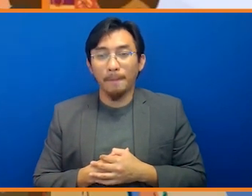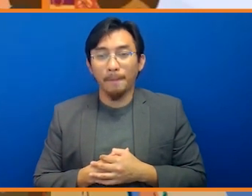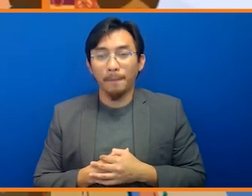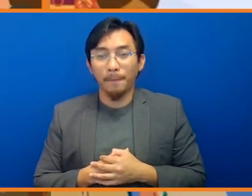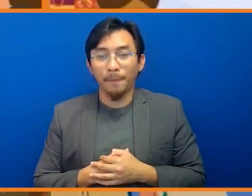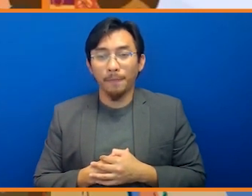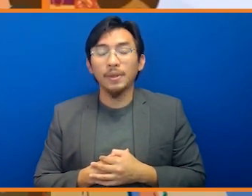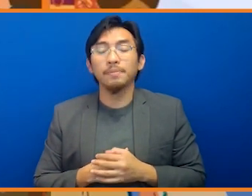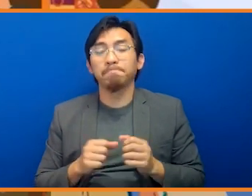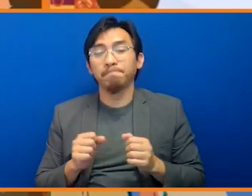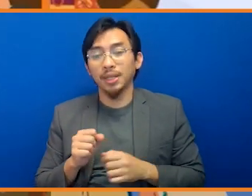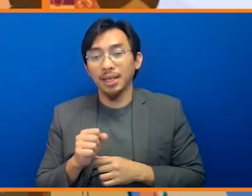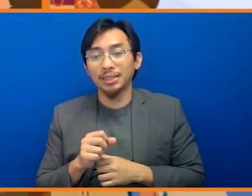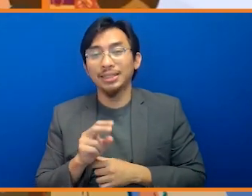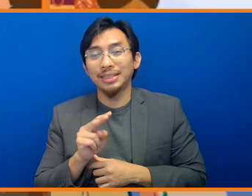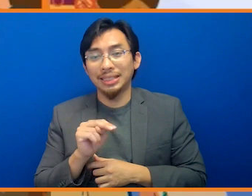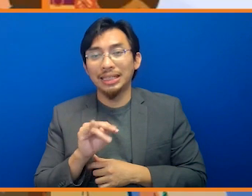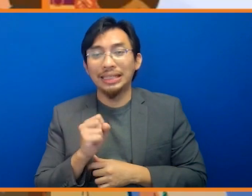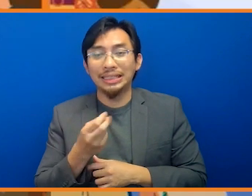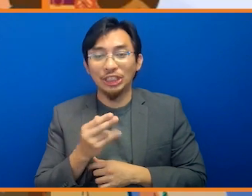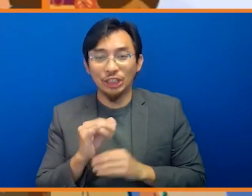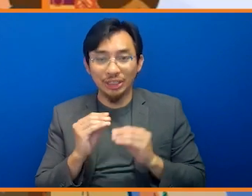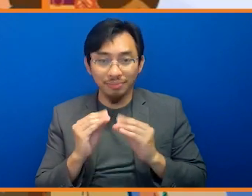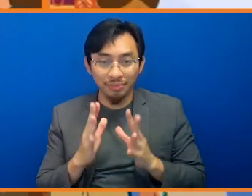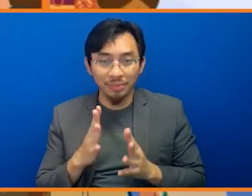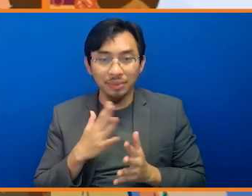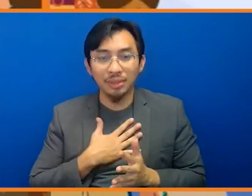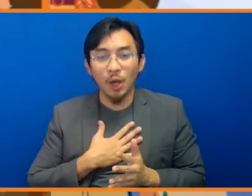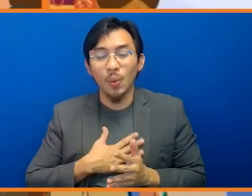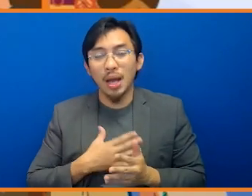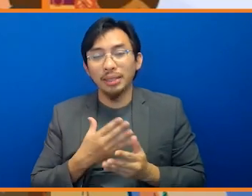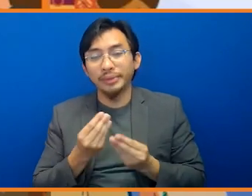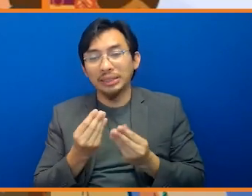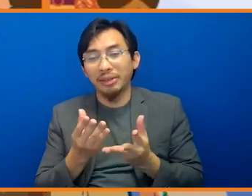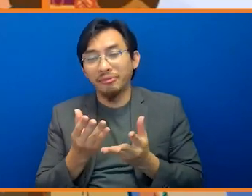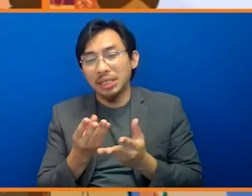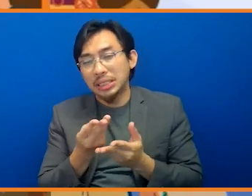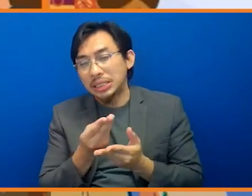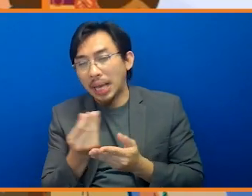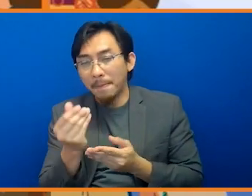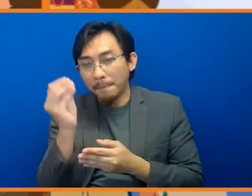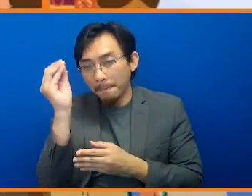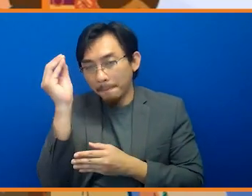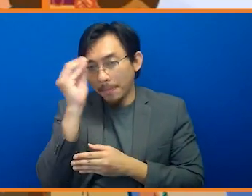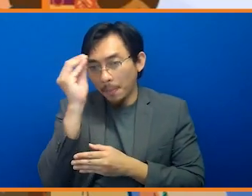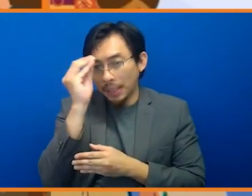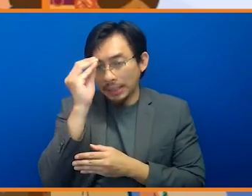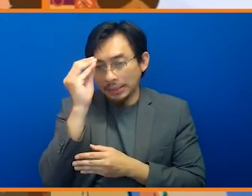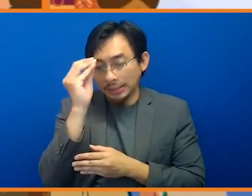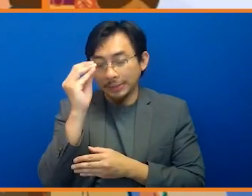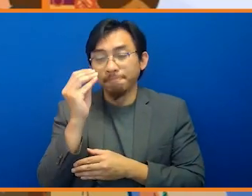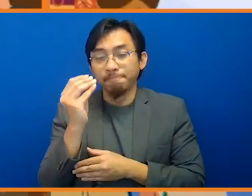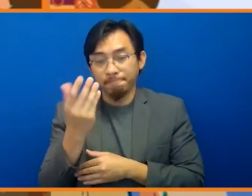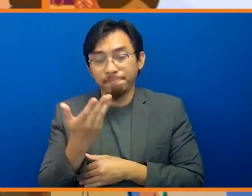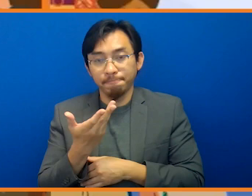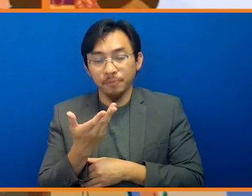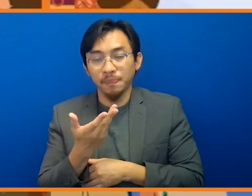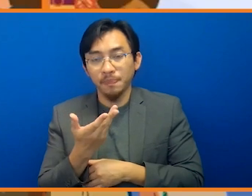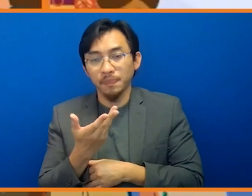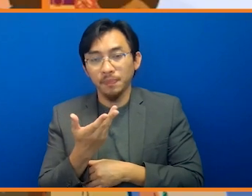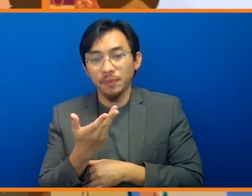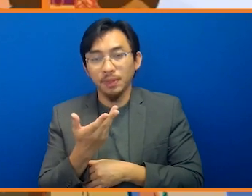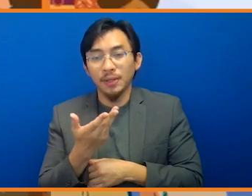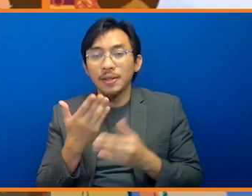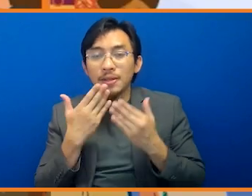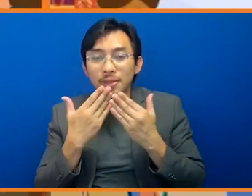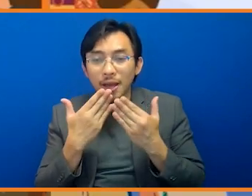Yeah. This is Sensei. Sahlan want to give some opinions about this, please.